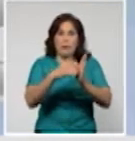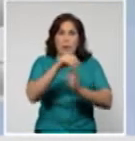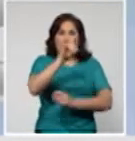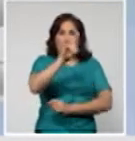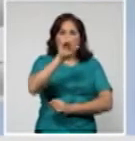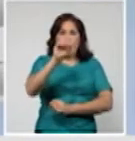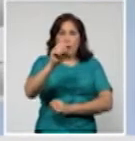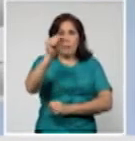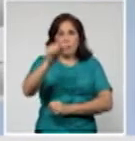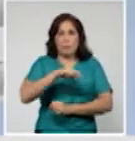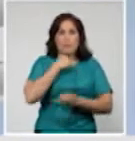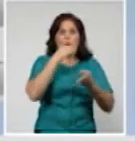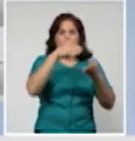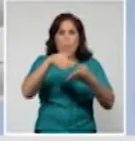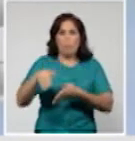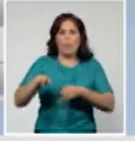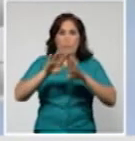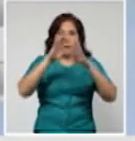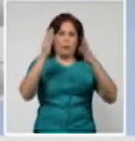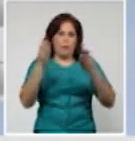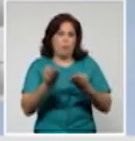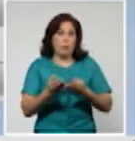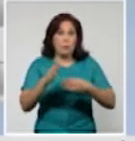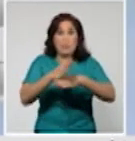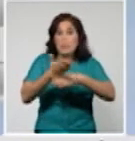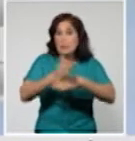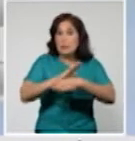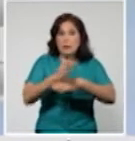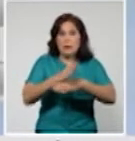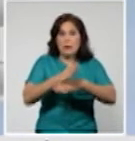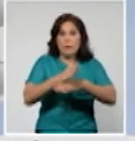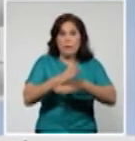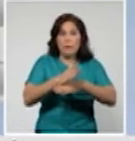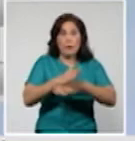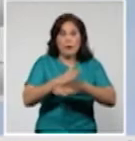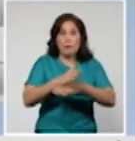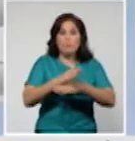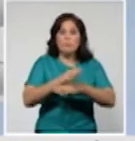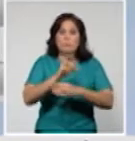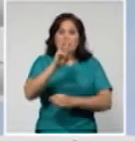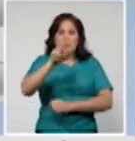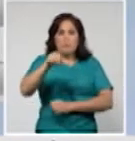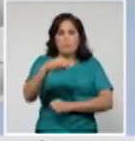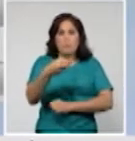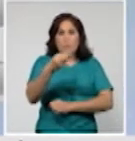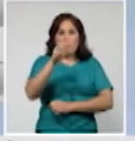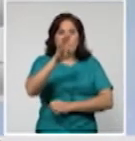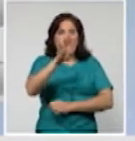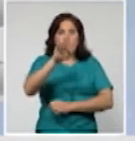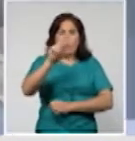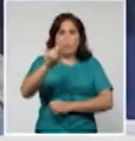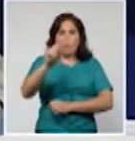6,334 people died of the virus, for a total of